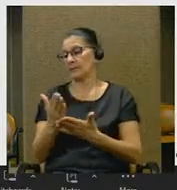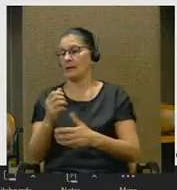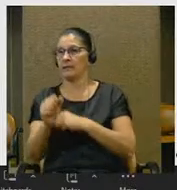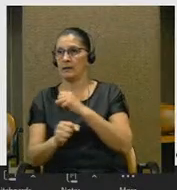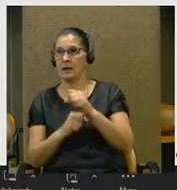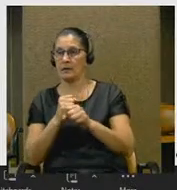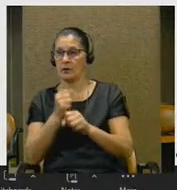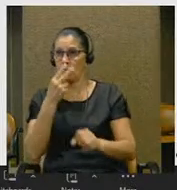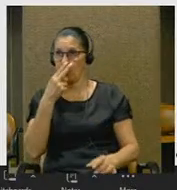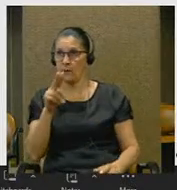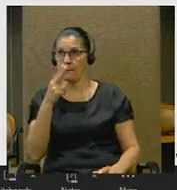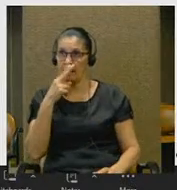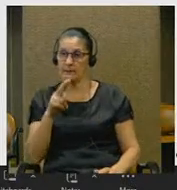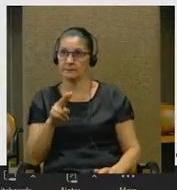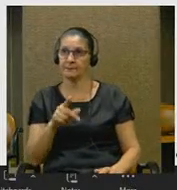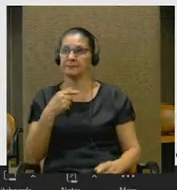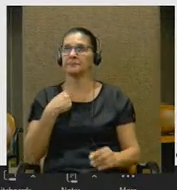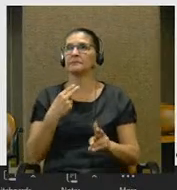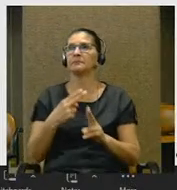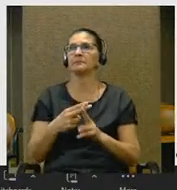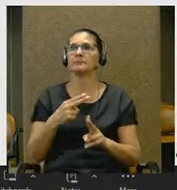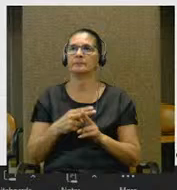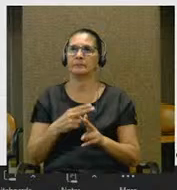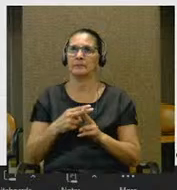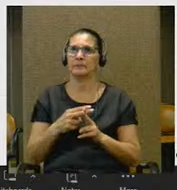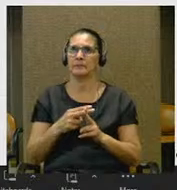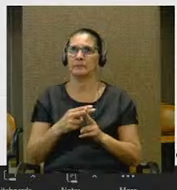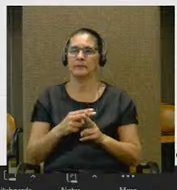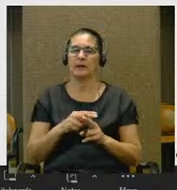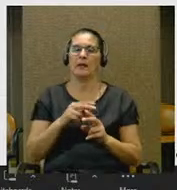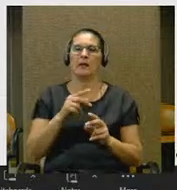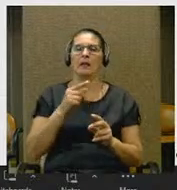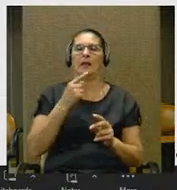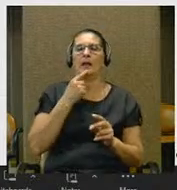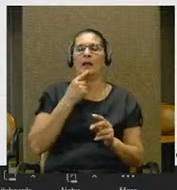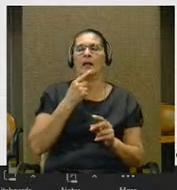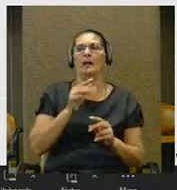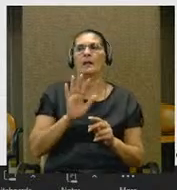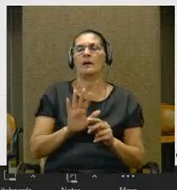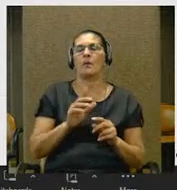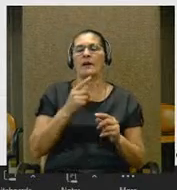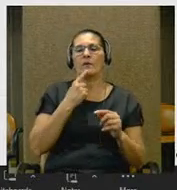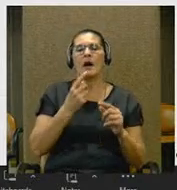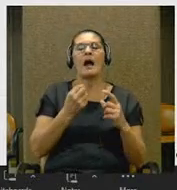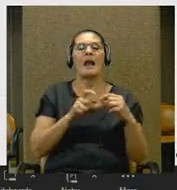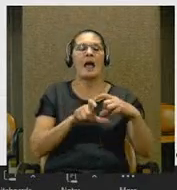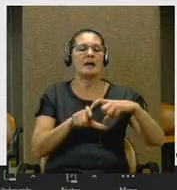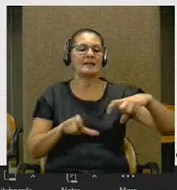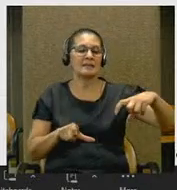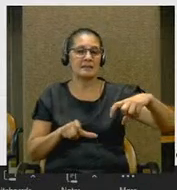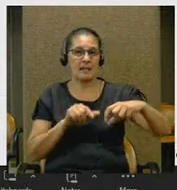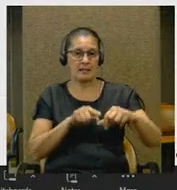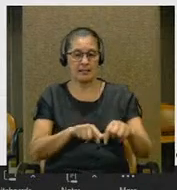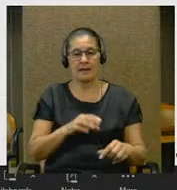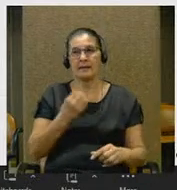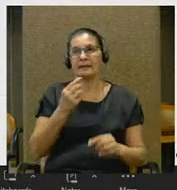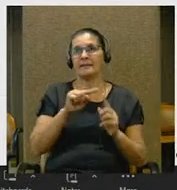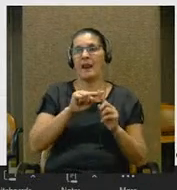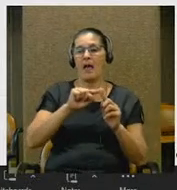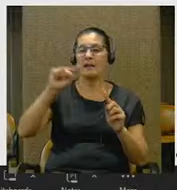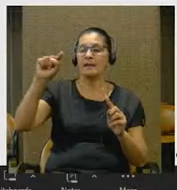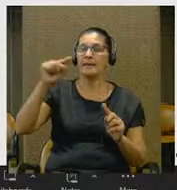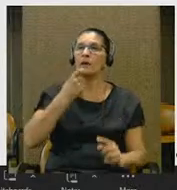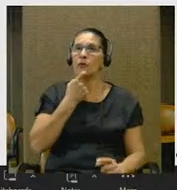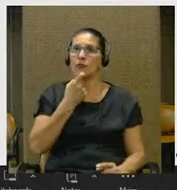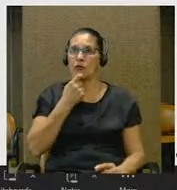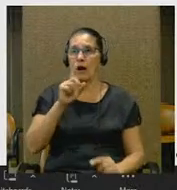what I would call the wave related to prescription opioids. So that's the red line, right? So the green line is for any opioid. The red